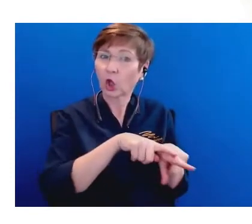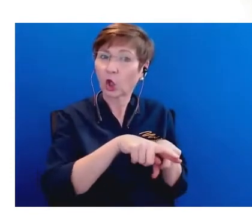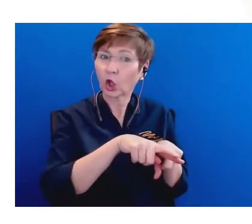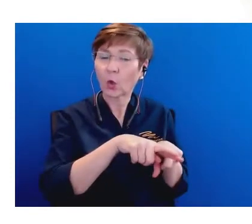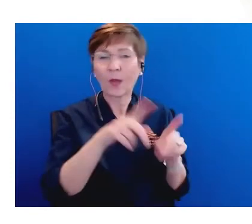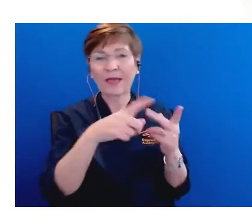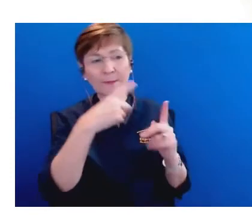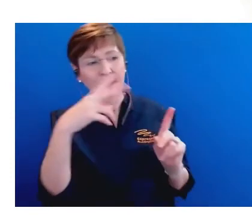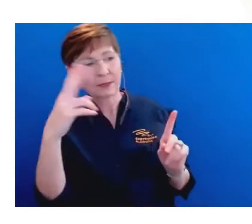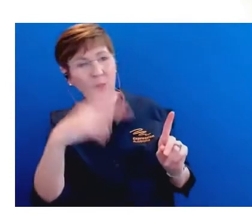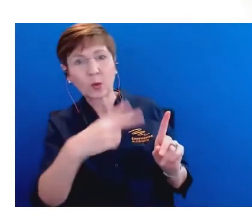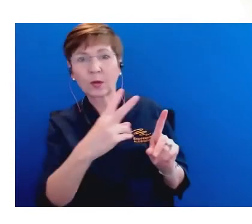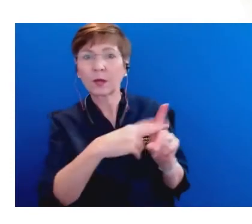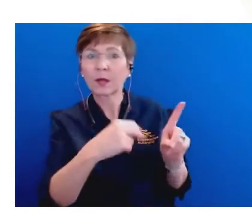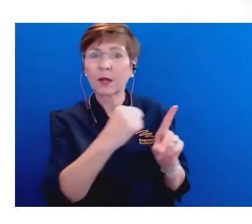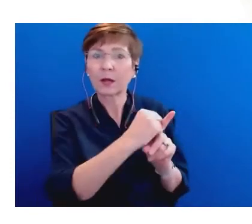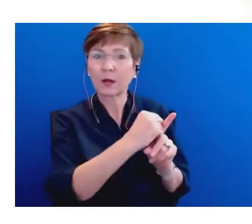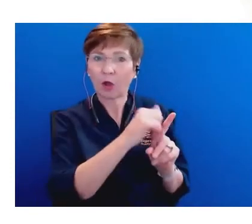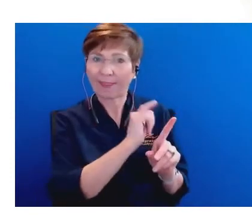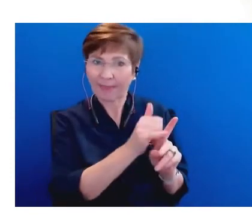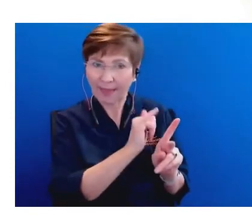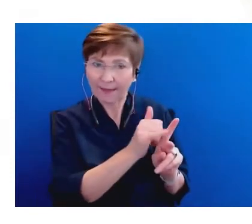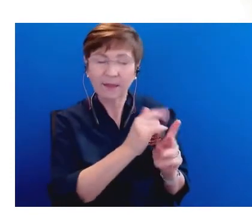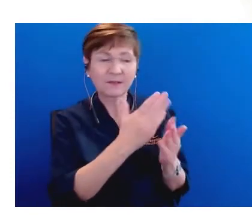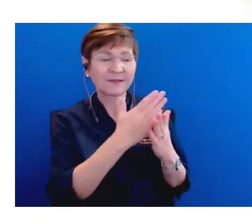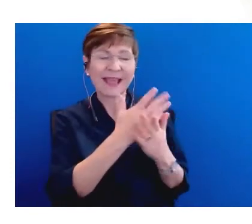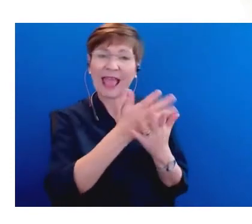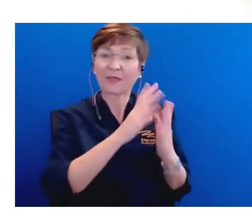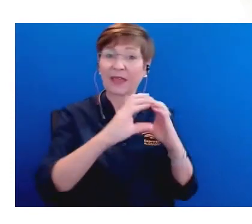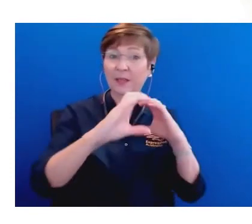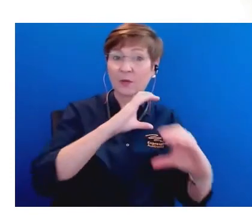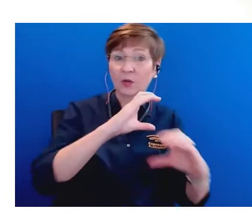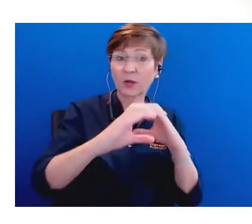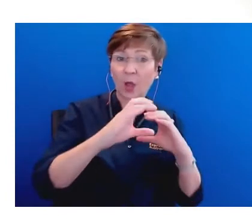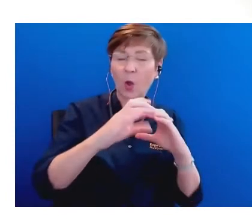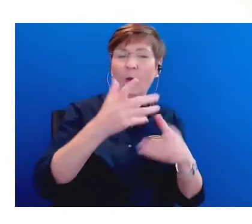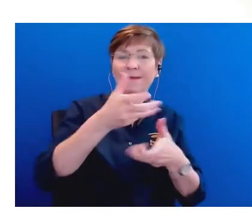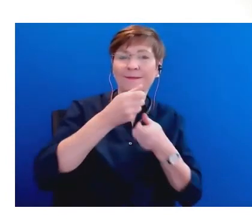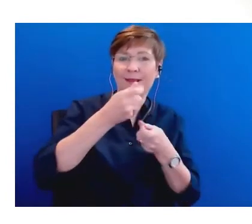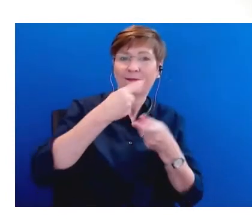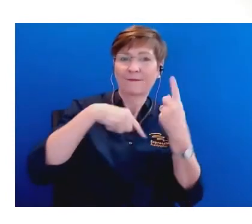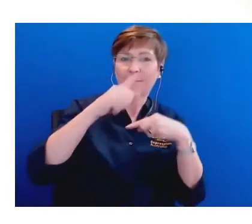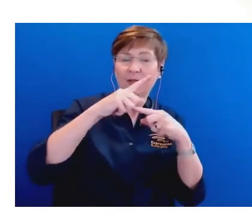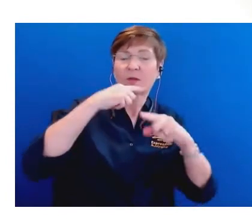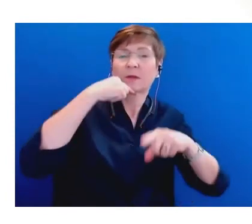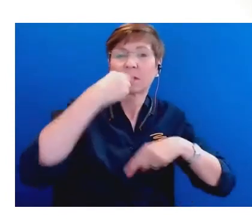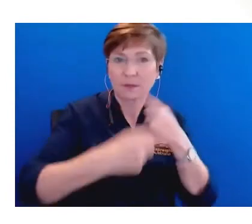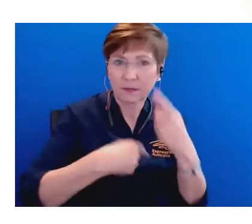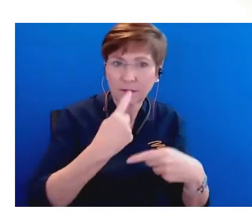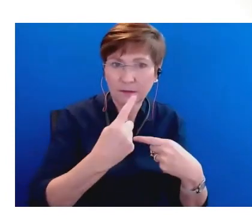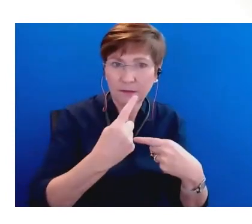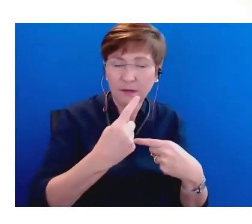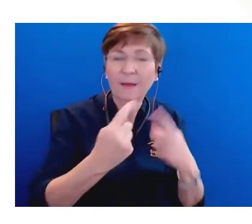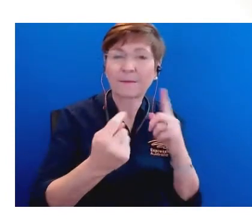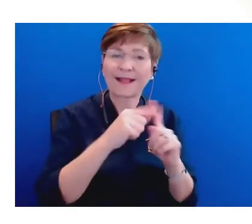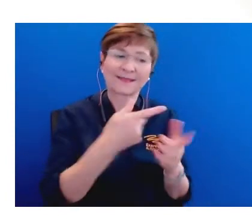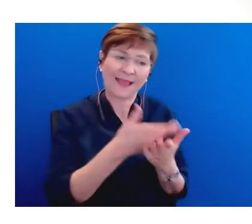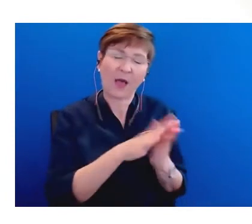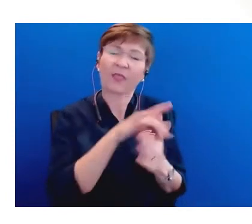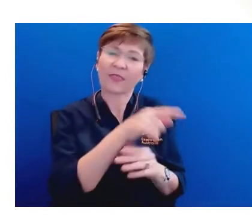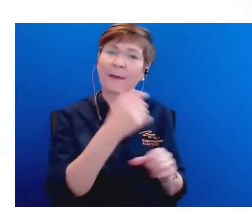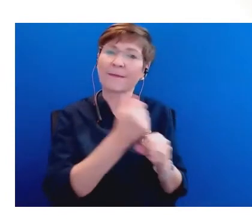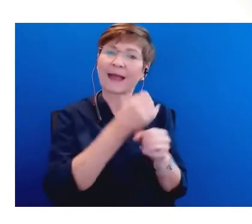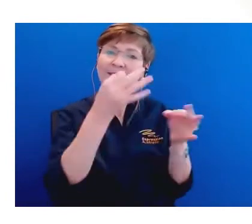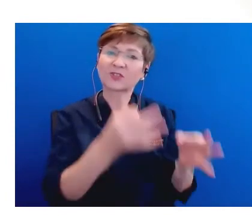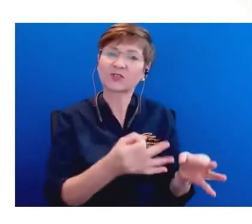processing, remembering, communicating information, and or making decisions. And this large and diverse group